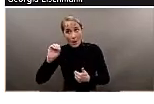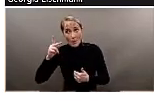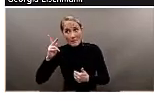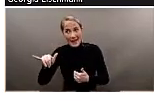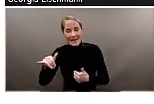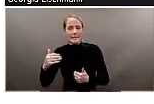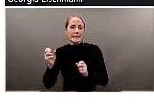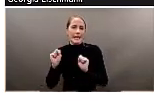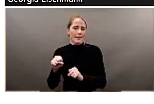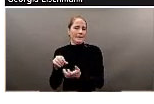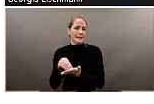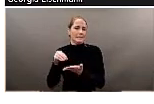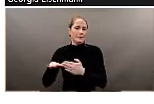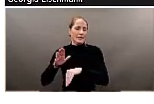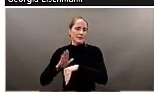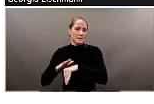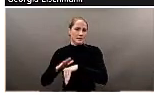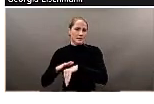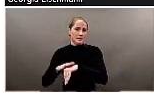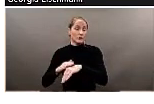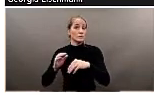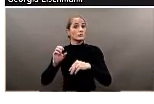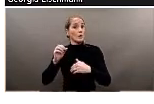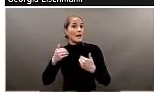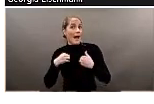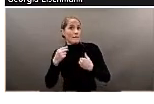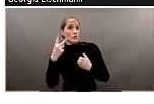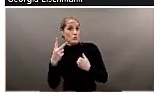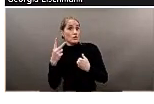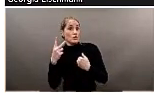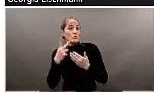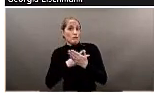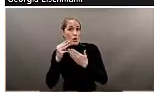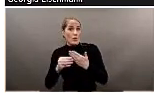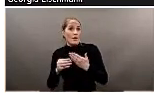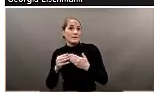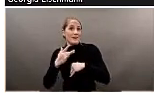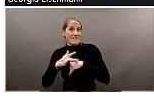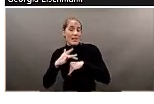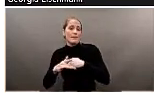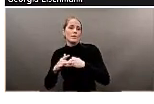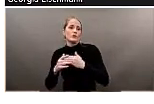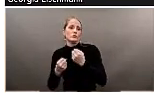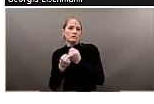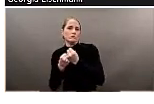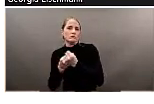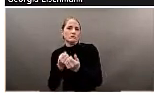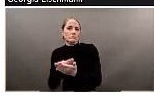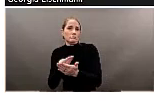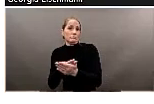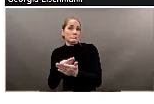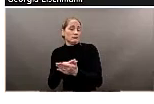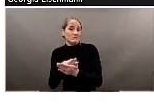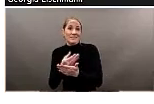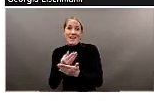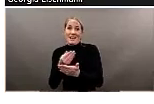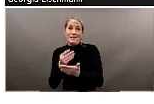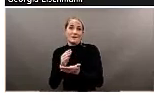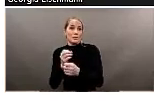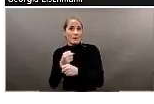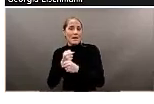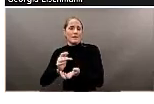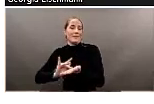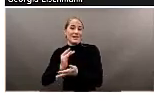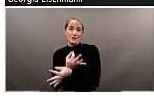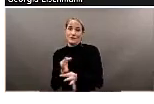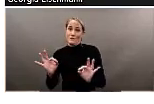or if you have a high copay. So there are 2 programs available created by the federal government to